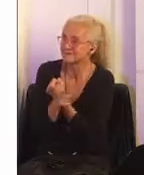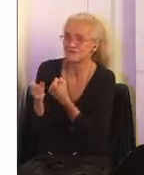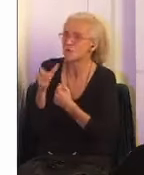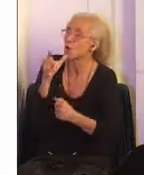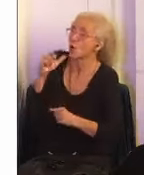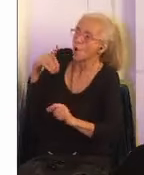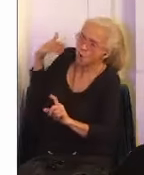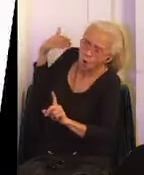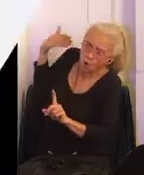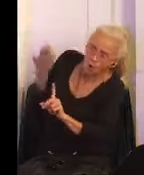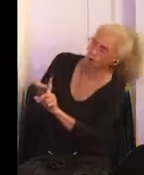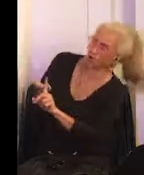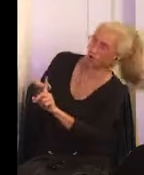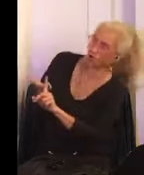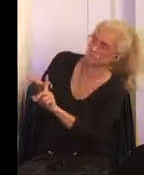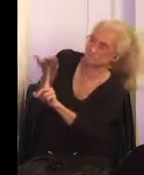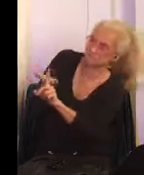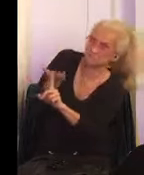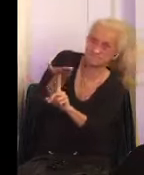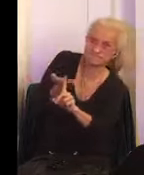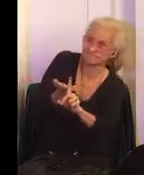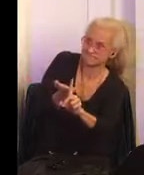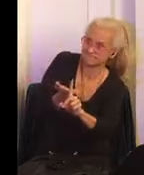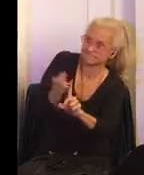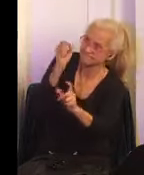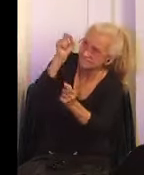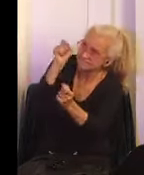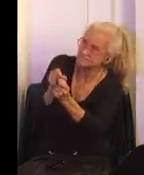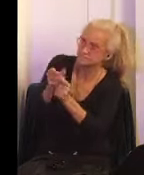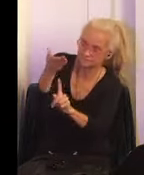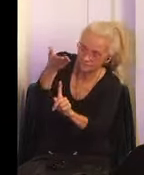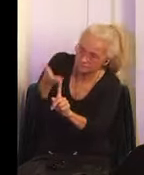who they are.